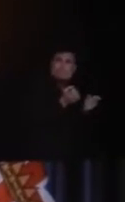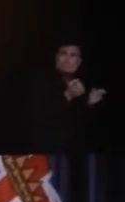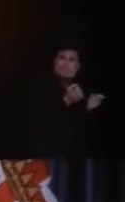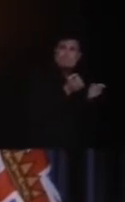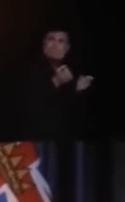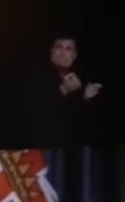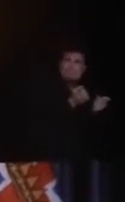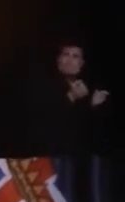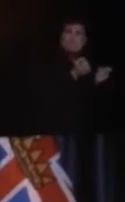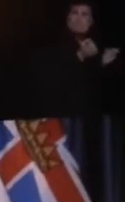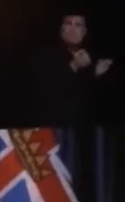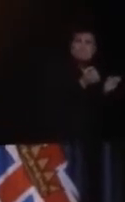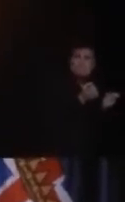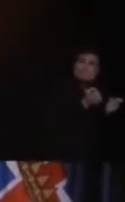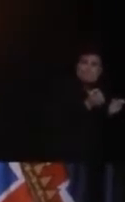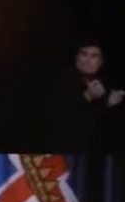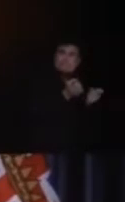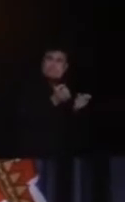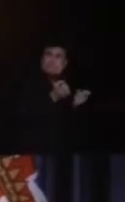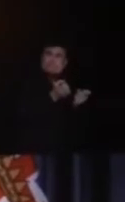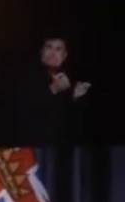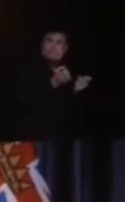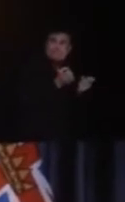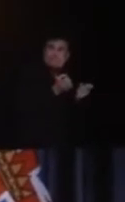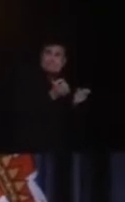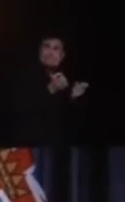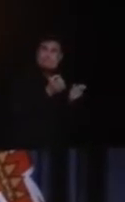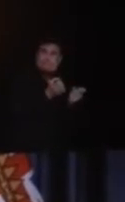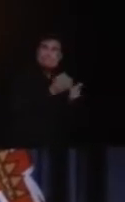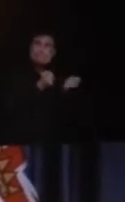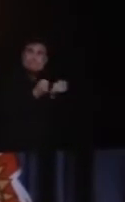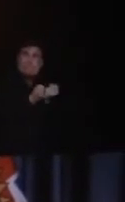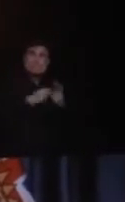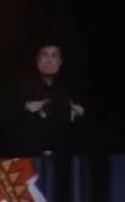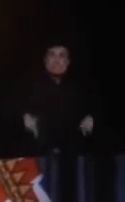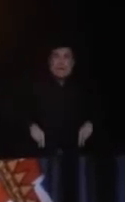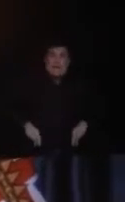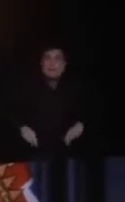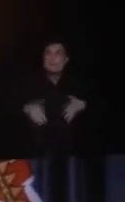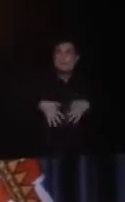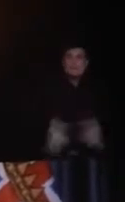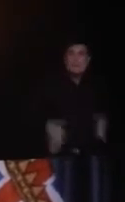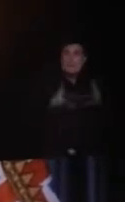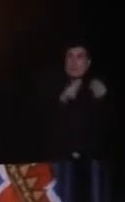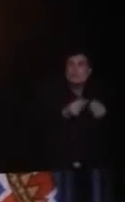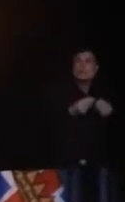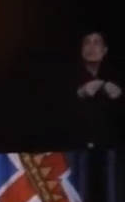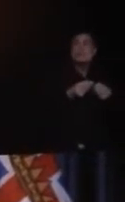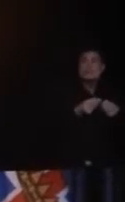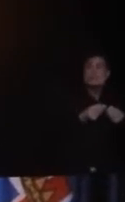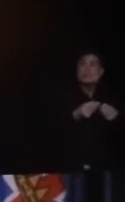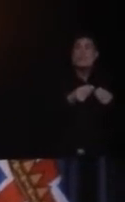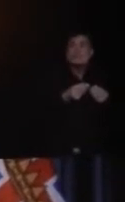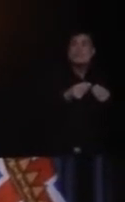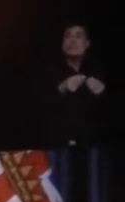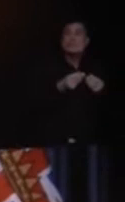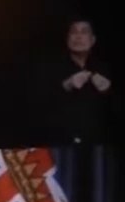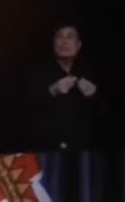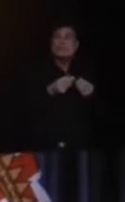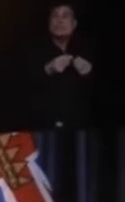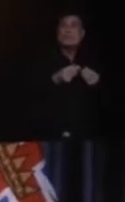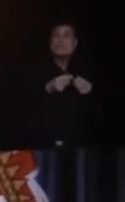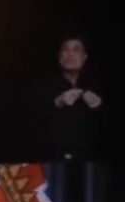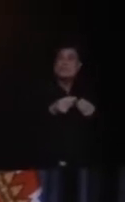Obviously, I'm putting it out there now, aren't I? Seniors not being fed. Seniors COVID. Seniors not